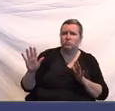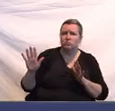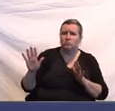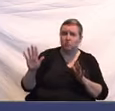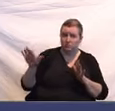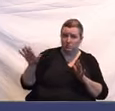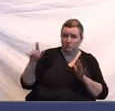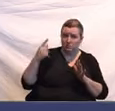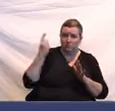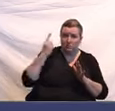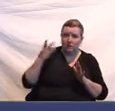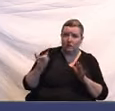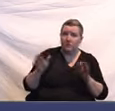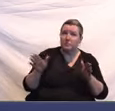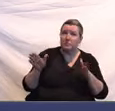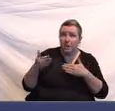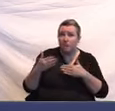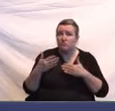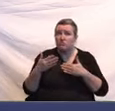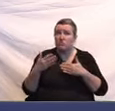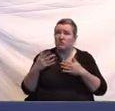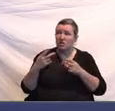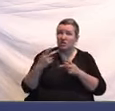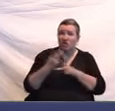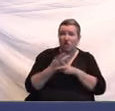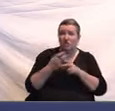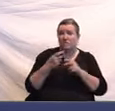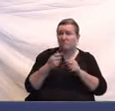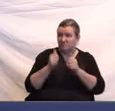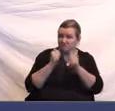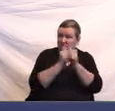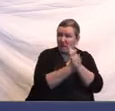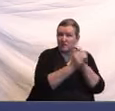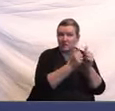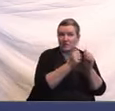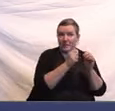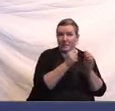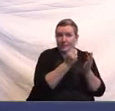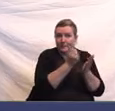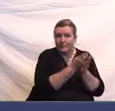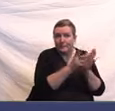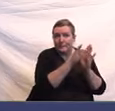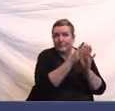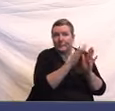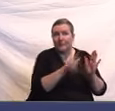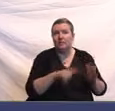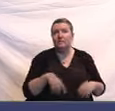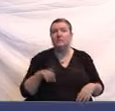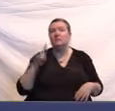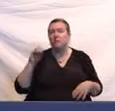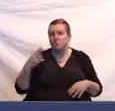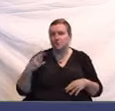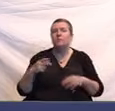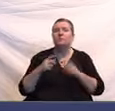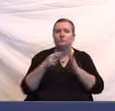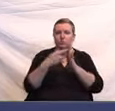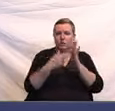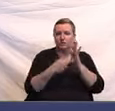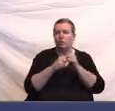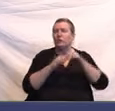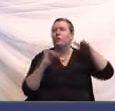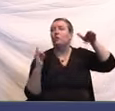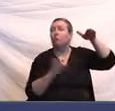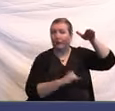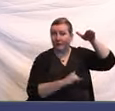to pass in the upper chamber? And lastly, current DOH guidelines on school quarantines have not been substantially revised since the